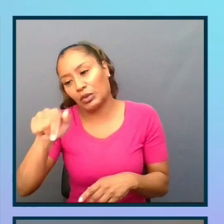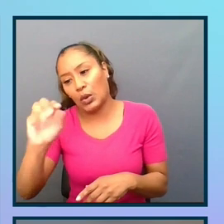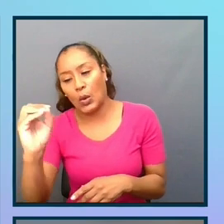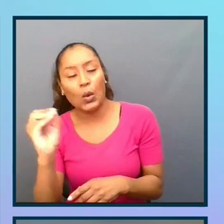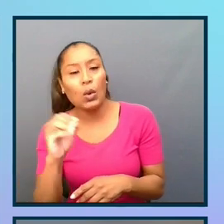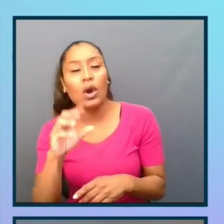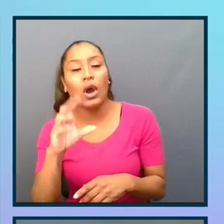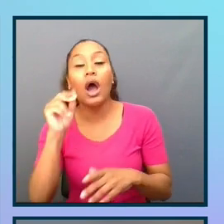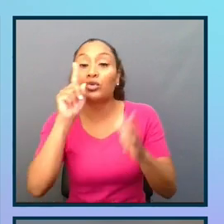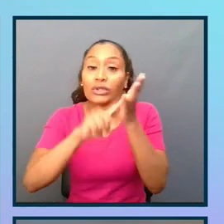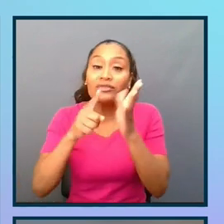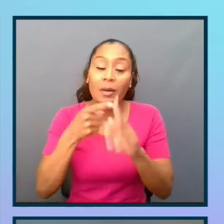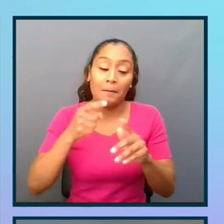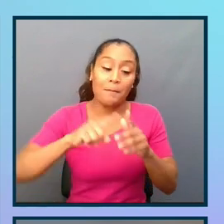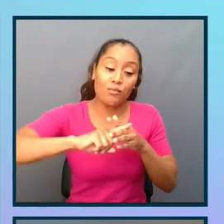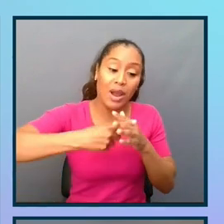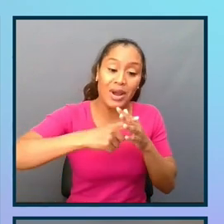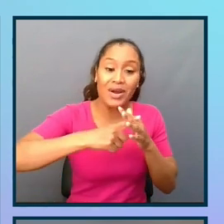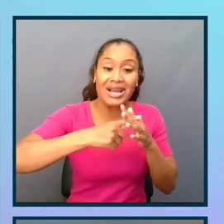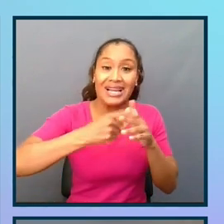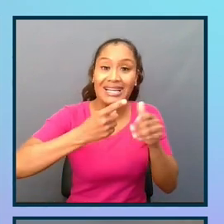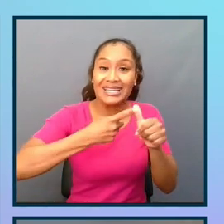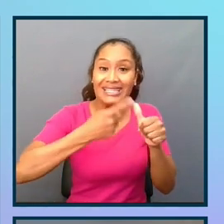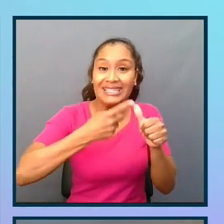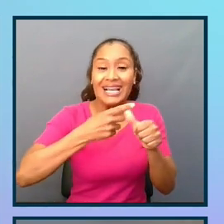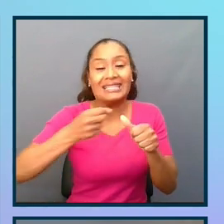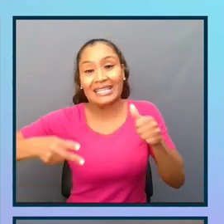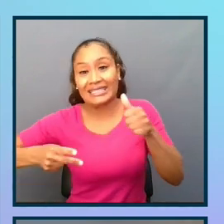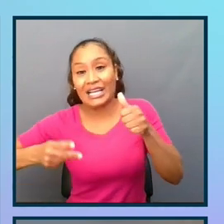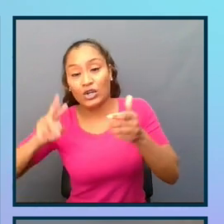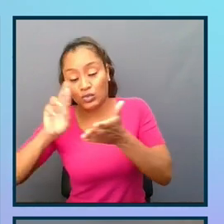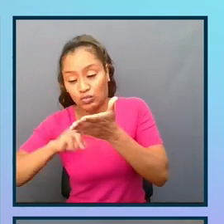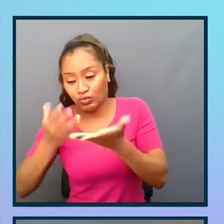research from primary and secondary resources, such as other design